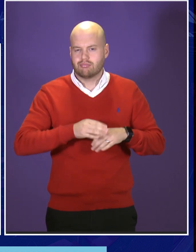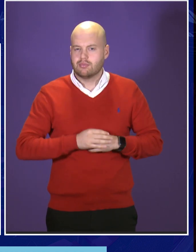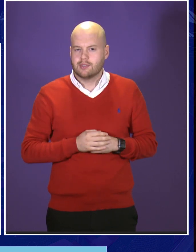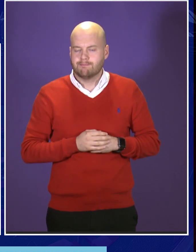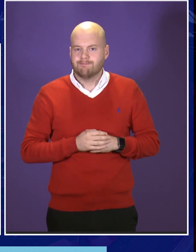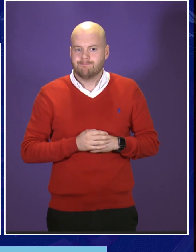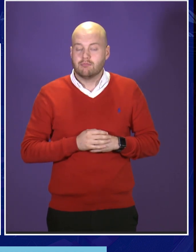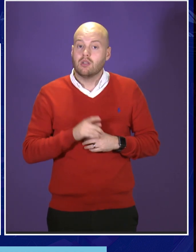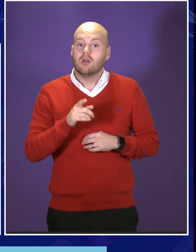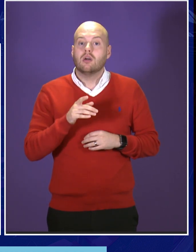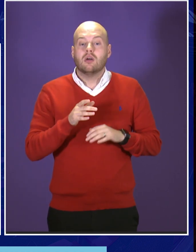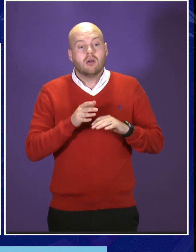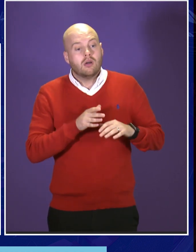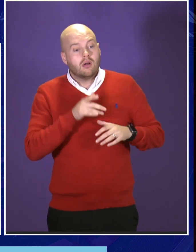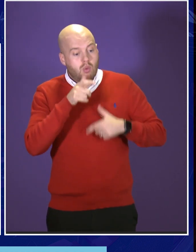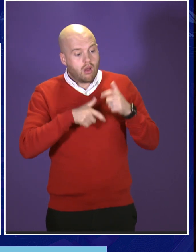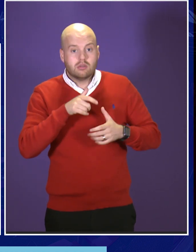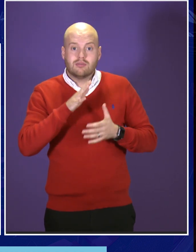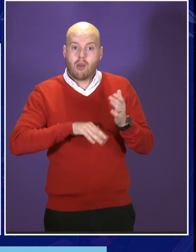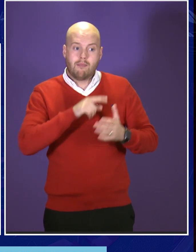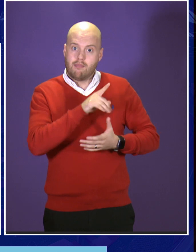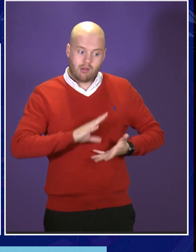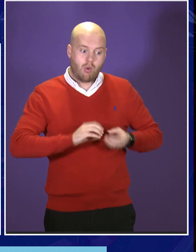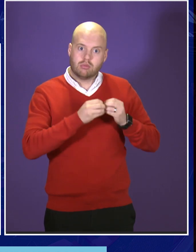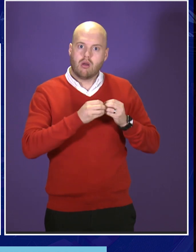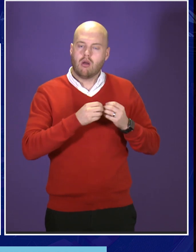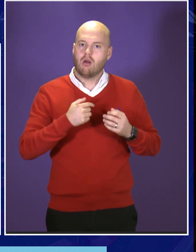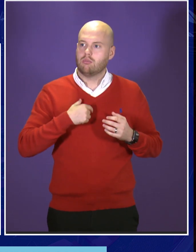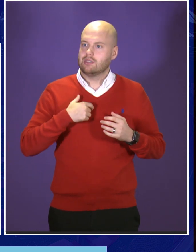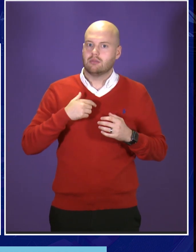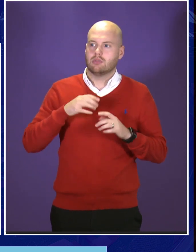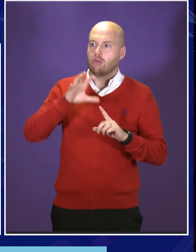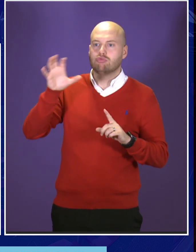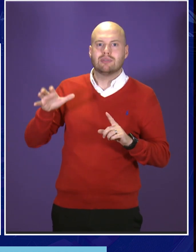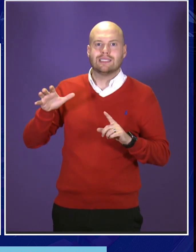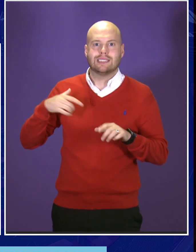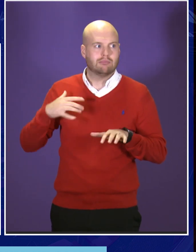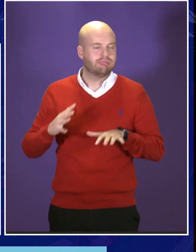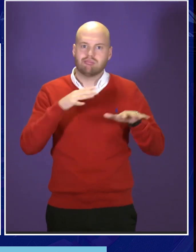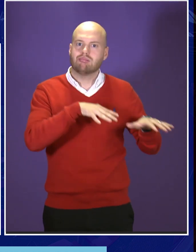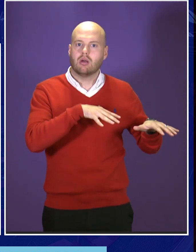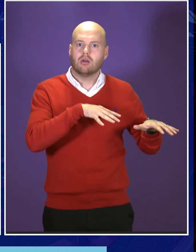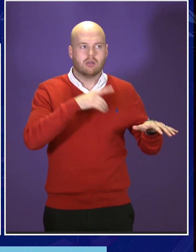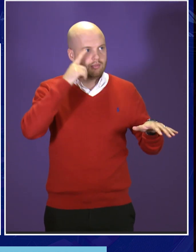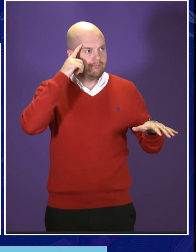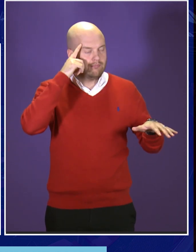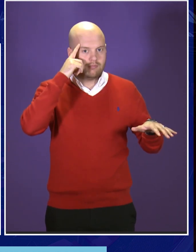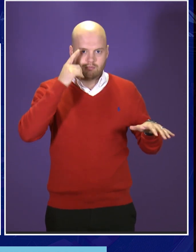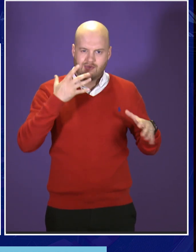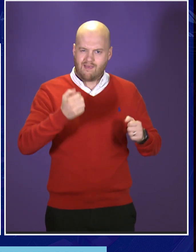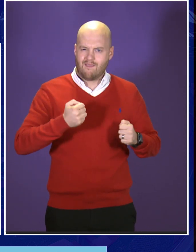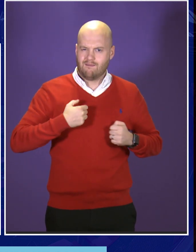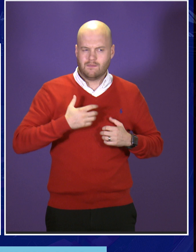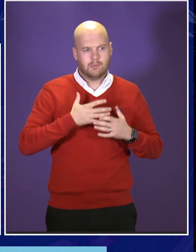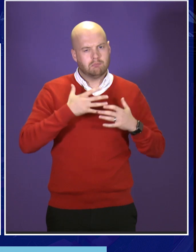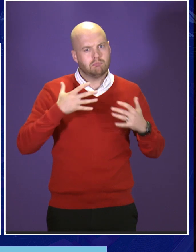composer, we head out of our country thinking that we carry no luggage, completely unaware of the biggest gift that